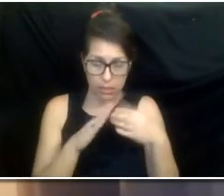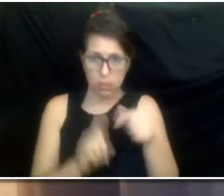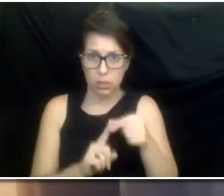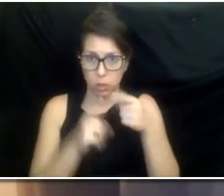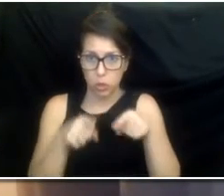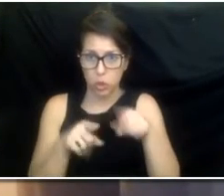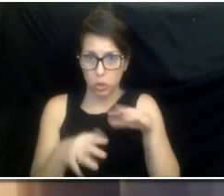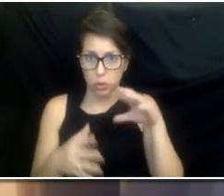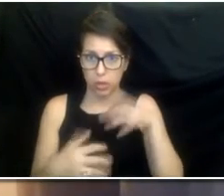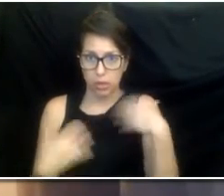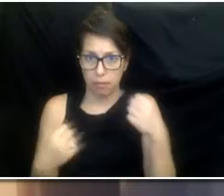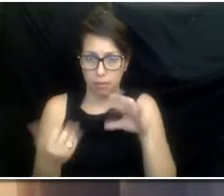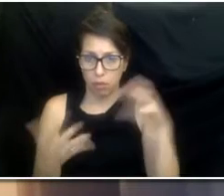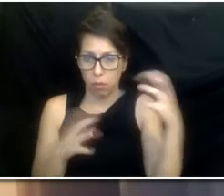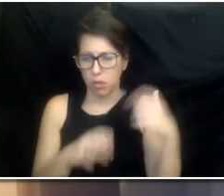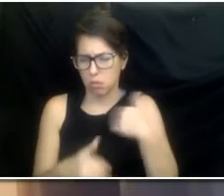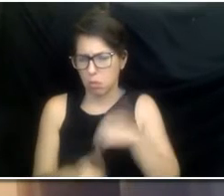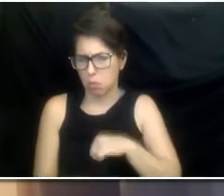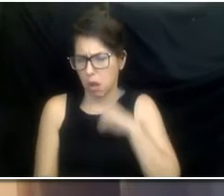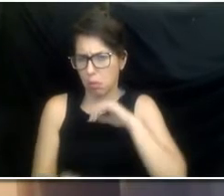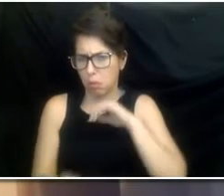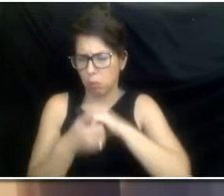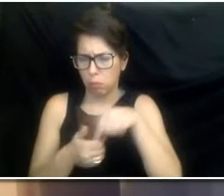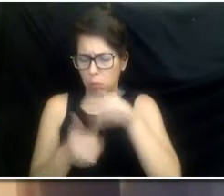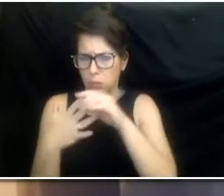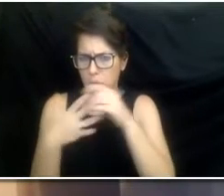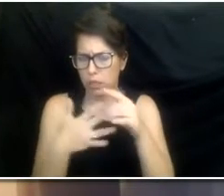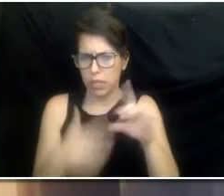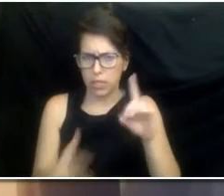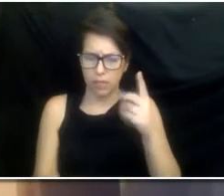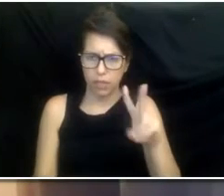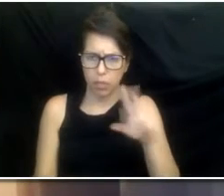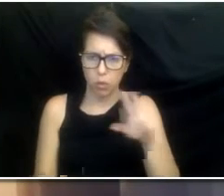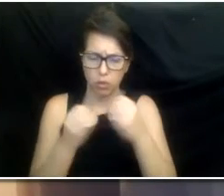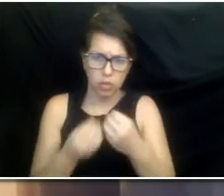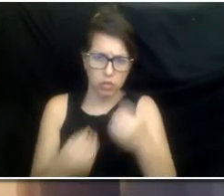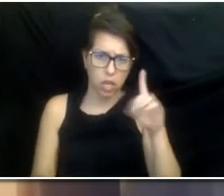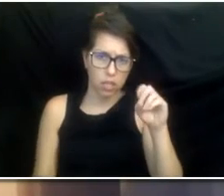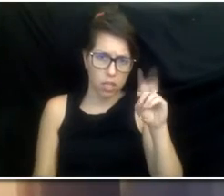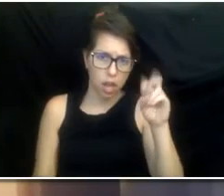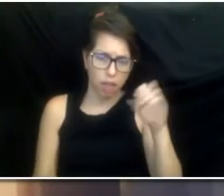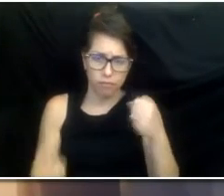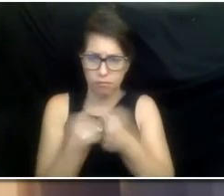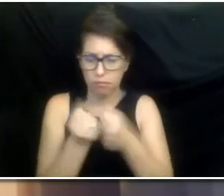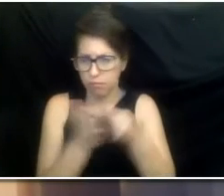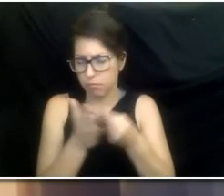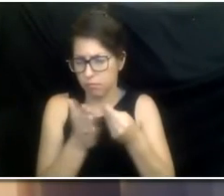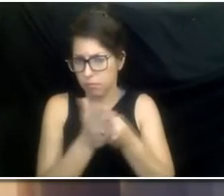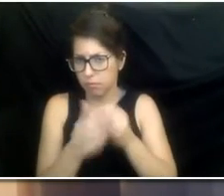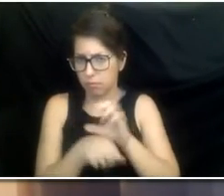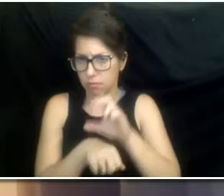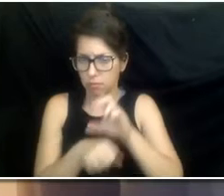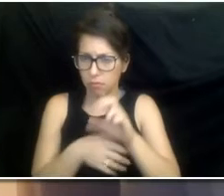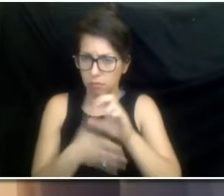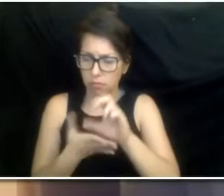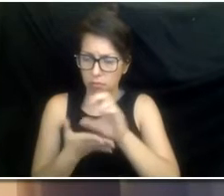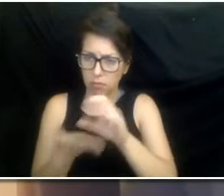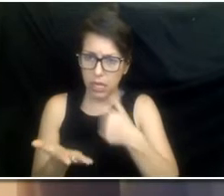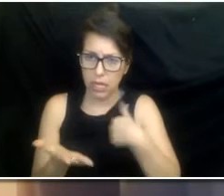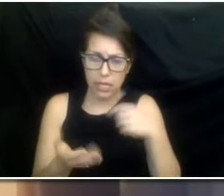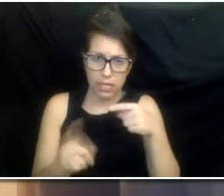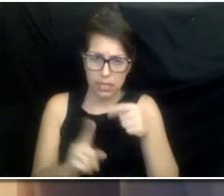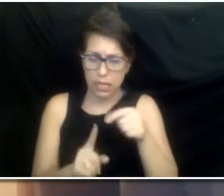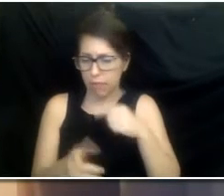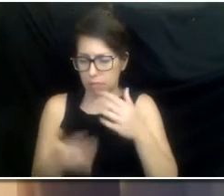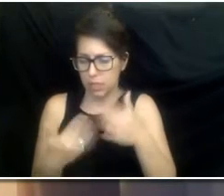this environment at this moment in our history it's literally a lifesaver for New Yorkers in every neighborhood I want to ask the